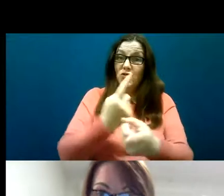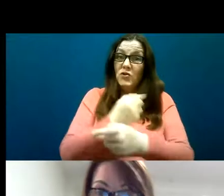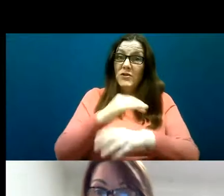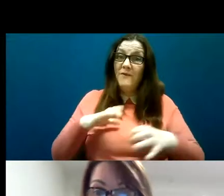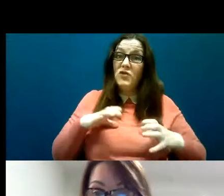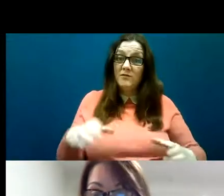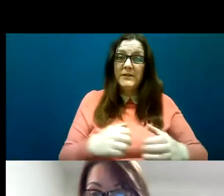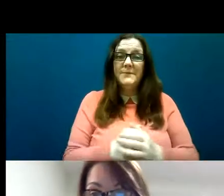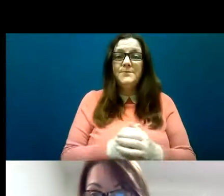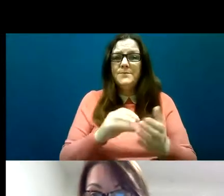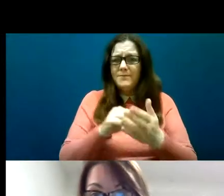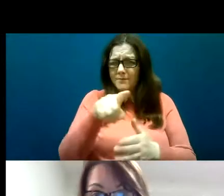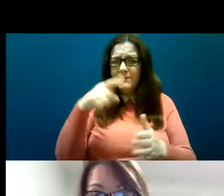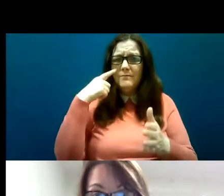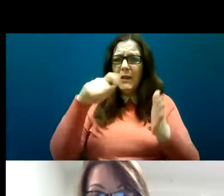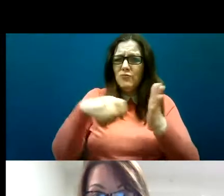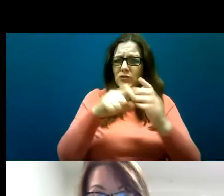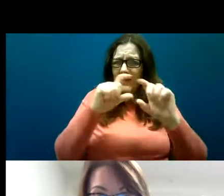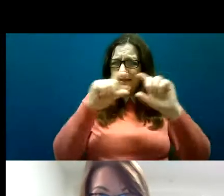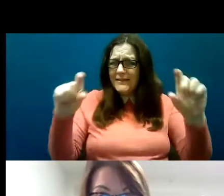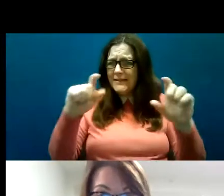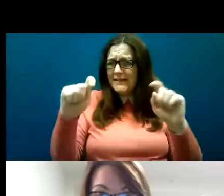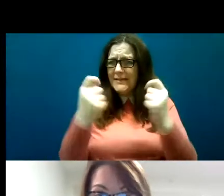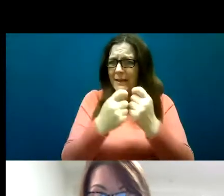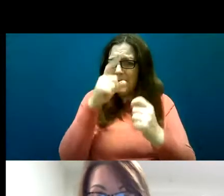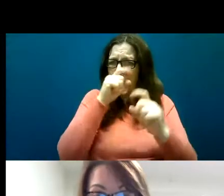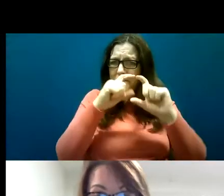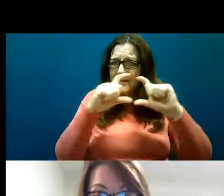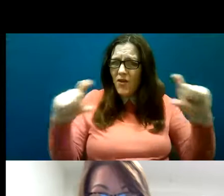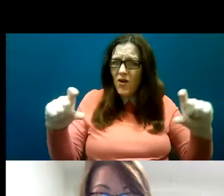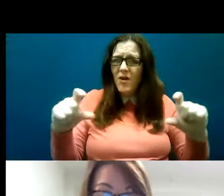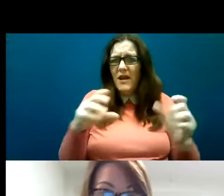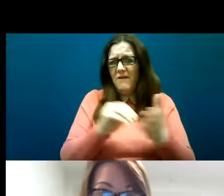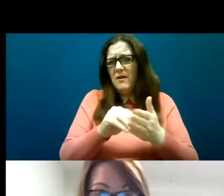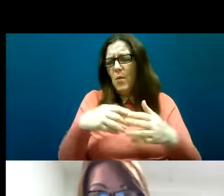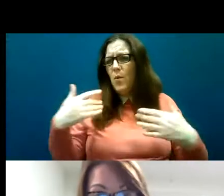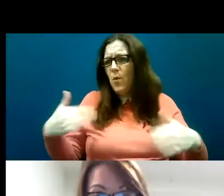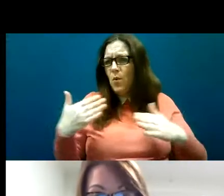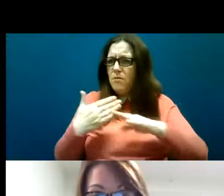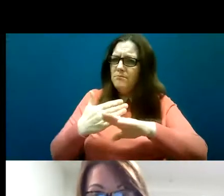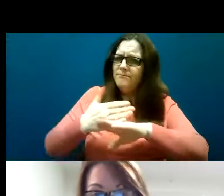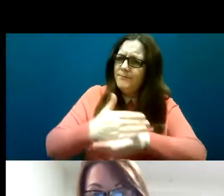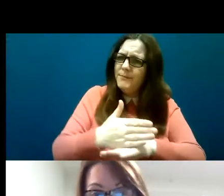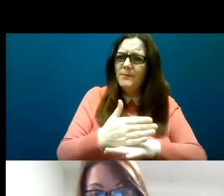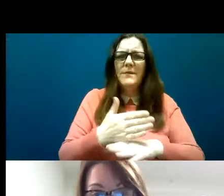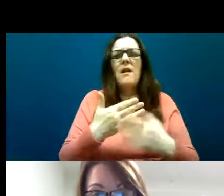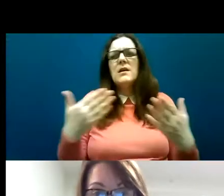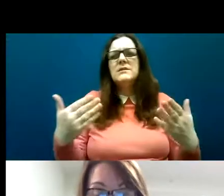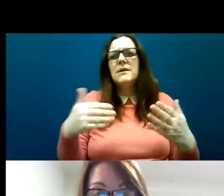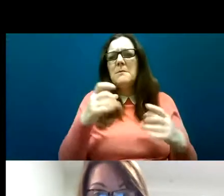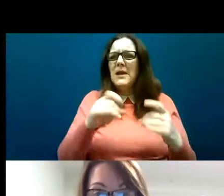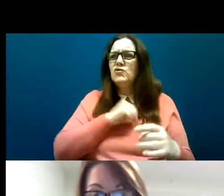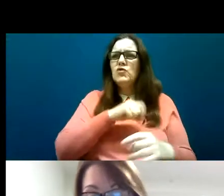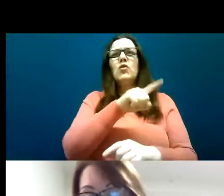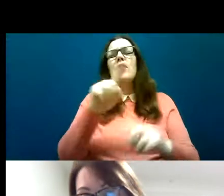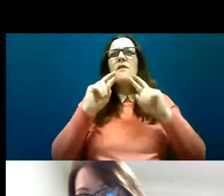Ann Kelly, Emery Lynch, Linda O'Donnell, and Michael Foley, who worked tirelessly to really ensure that the voice